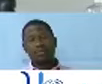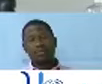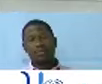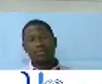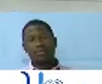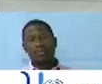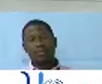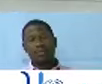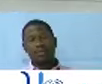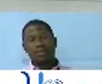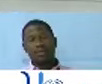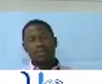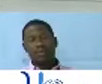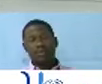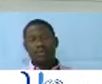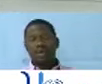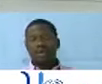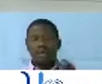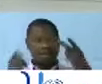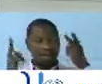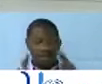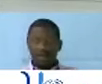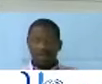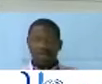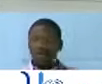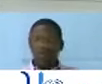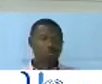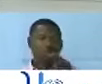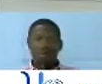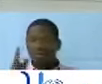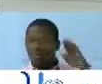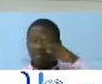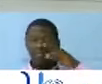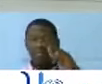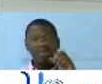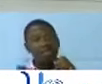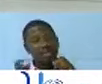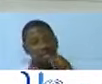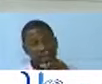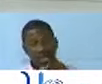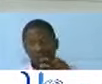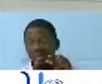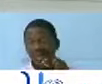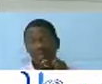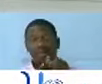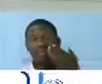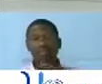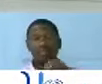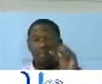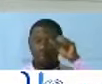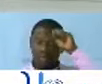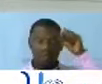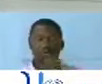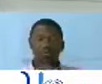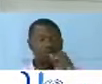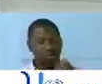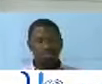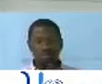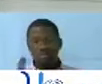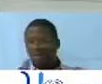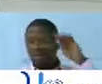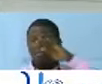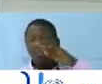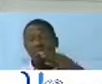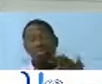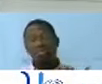mean, legally they were not above. I mean, a directive cannot be above the law. Si lu yon nak buñ ko sélo mostam du mëna nek ci ko muk